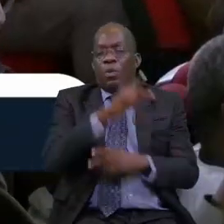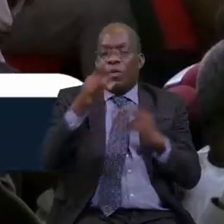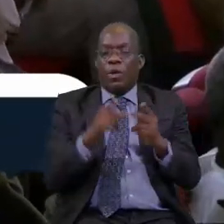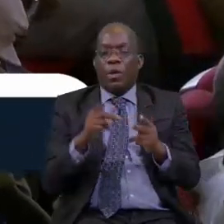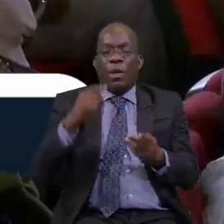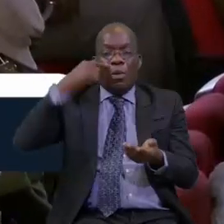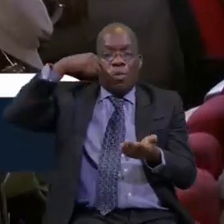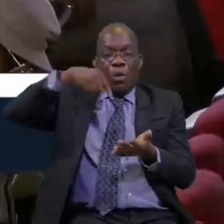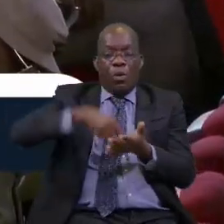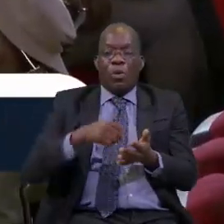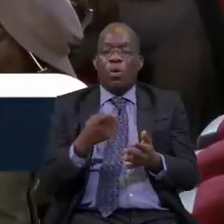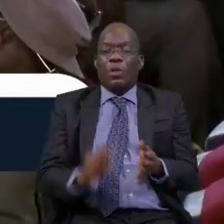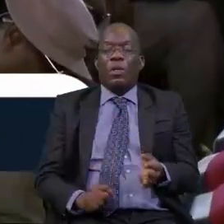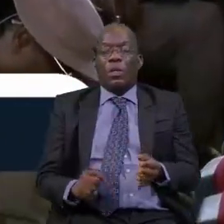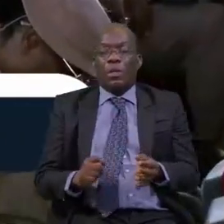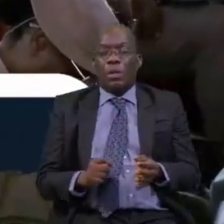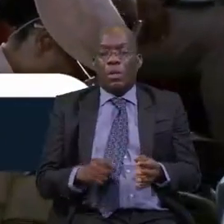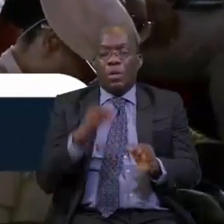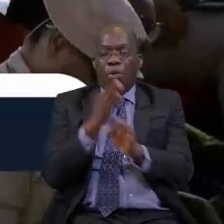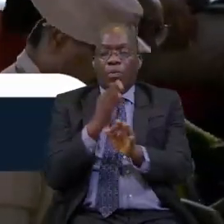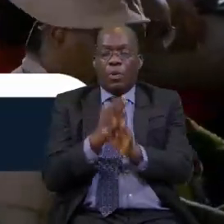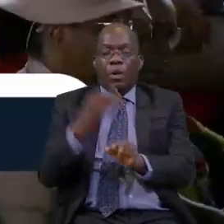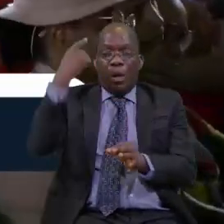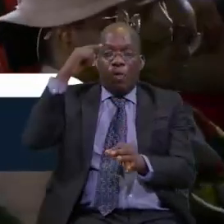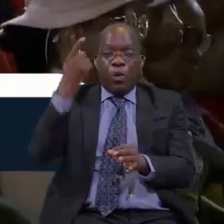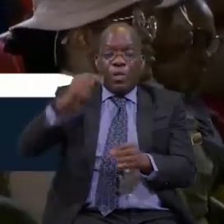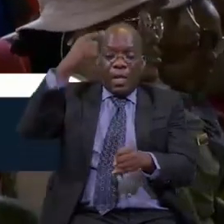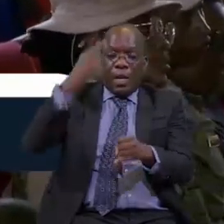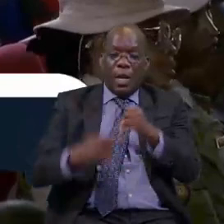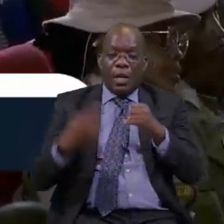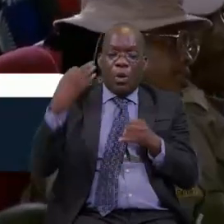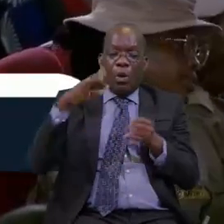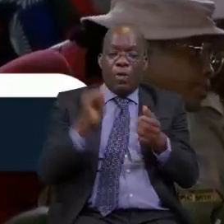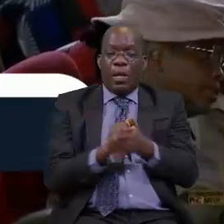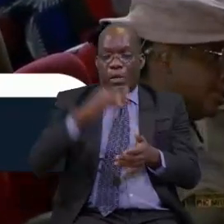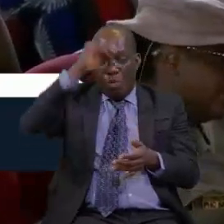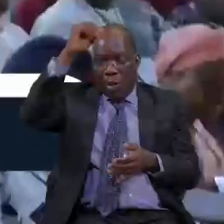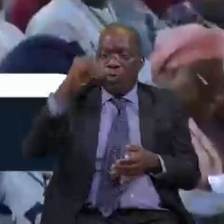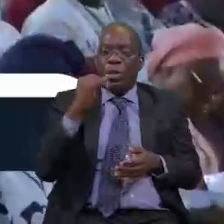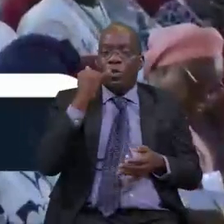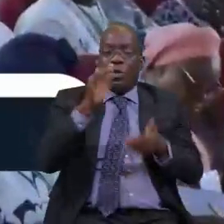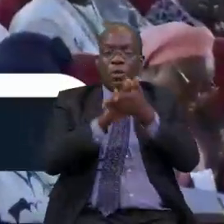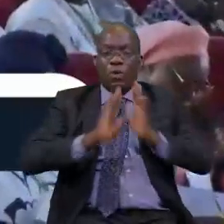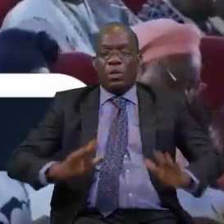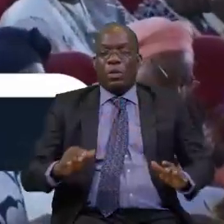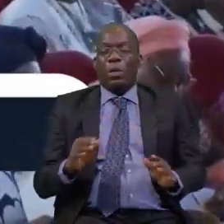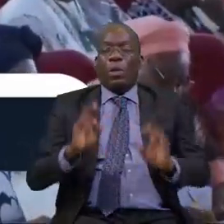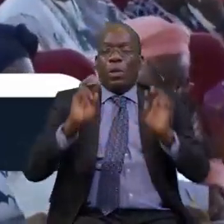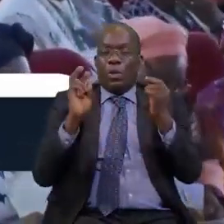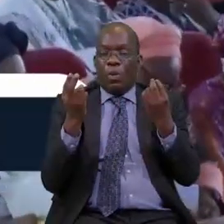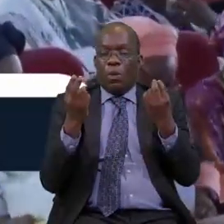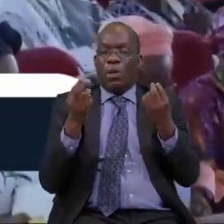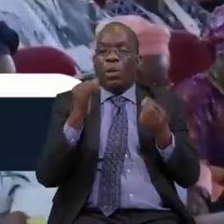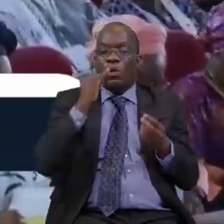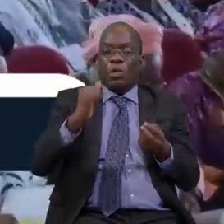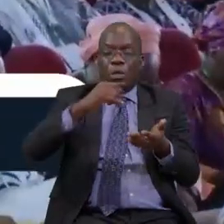the end of that man is peace. I'm talking to you on Mark,